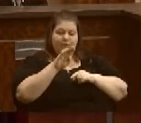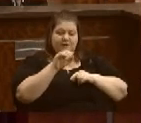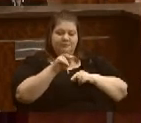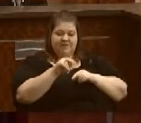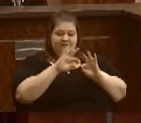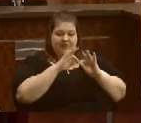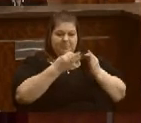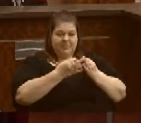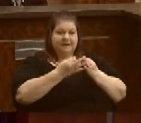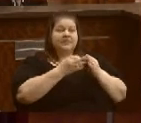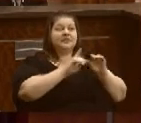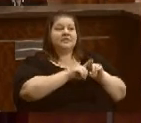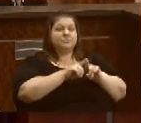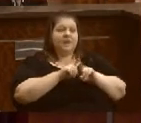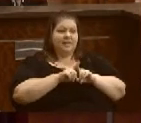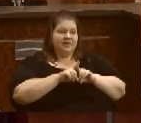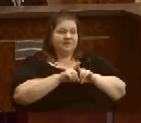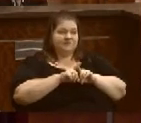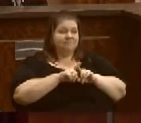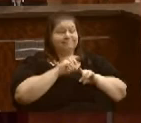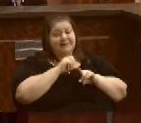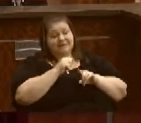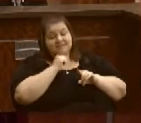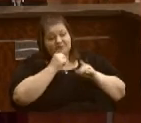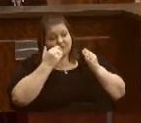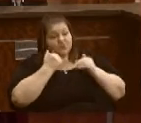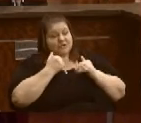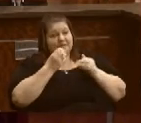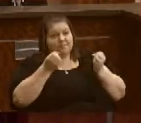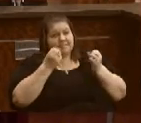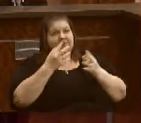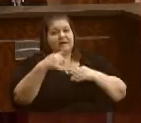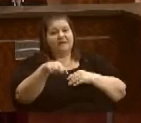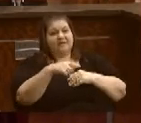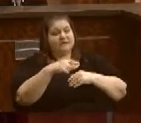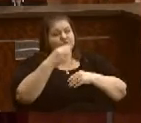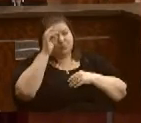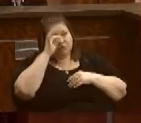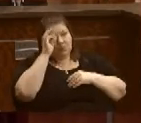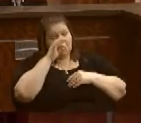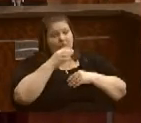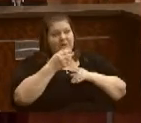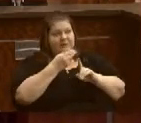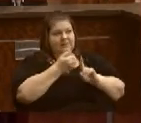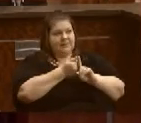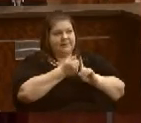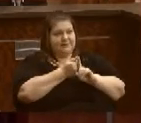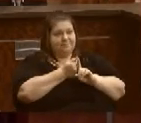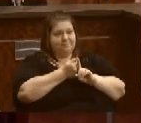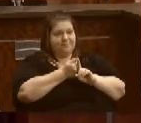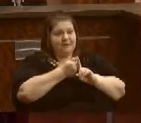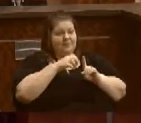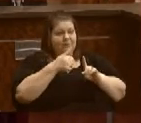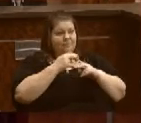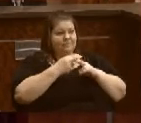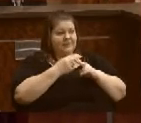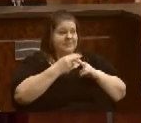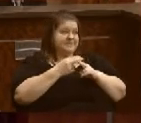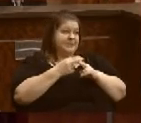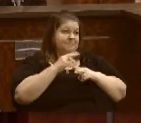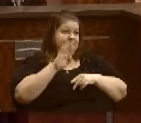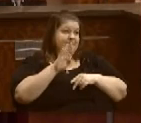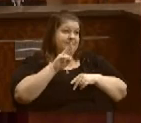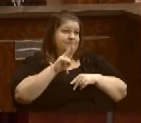well as, and it's unfortunate that many of us don't know him by anything other than Bubba, but